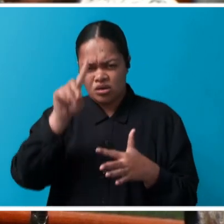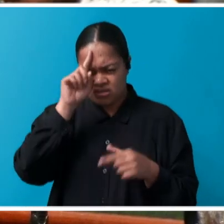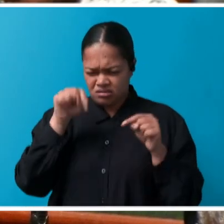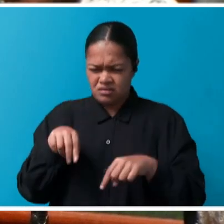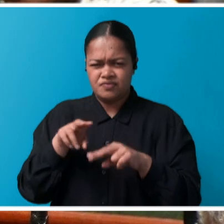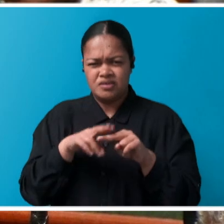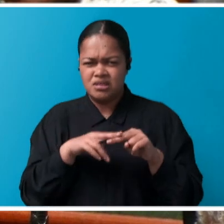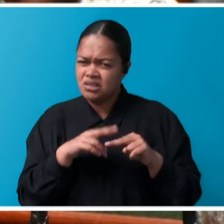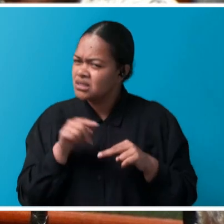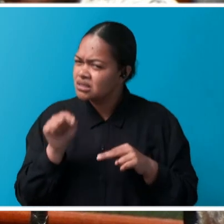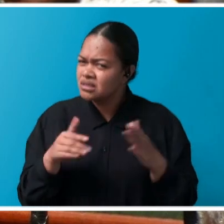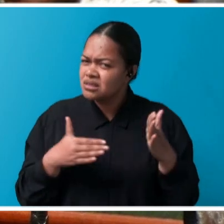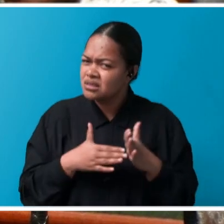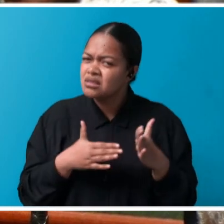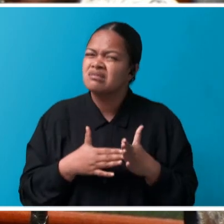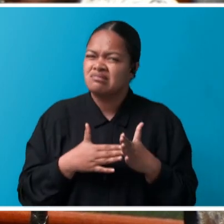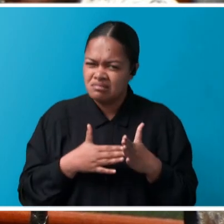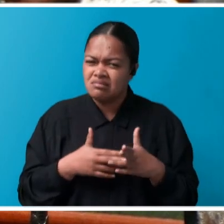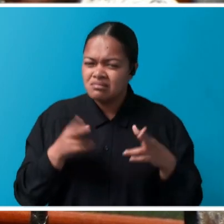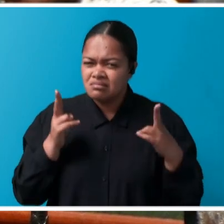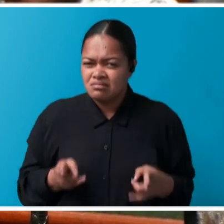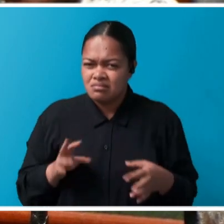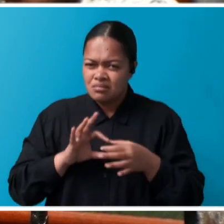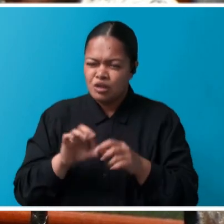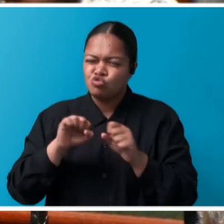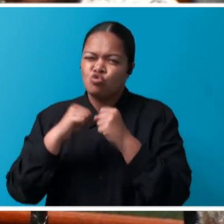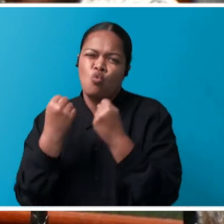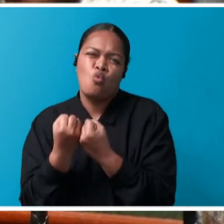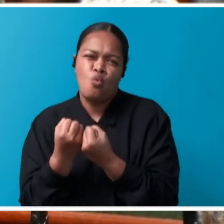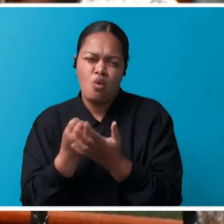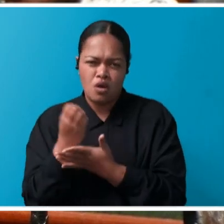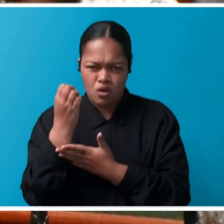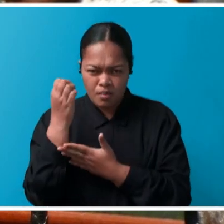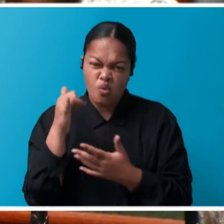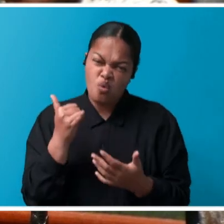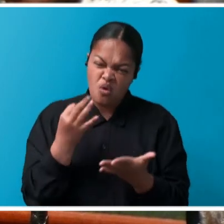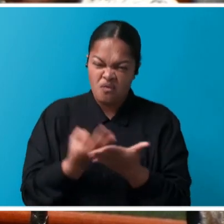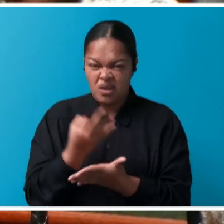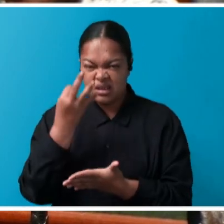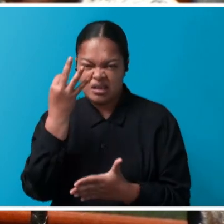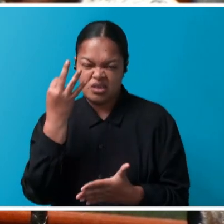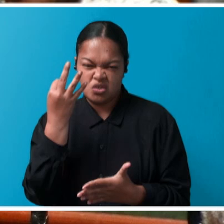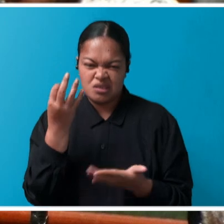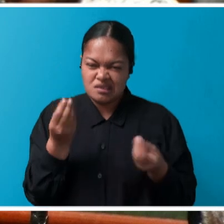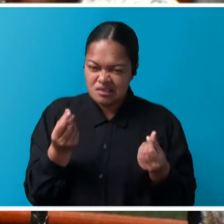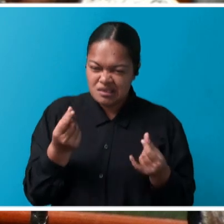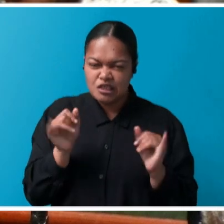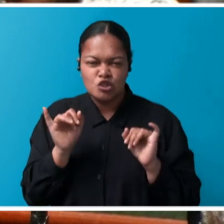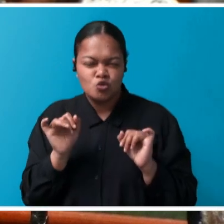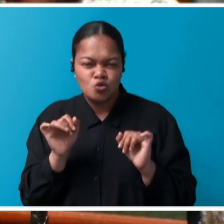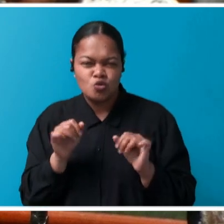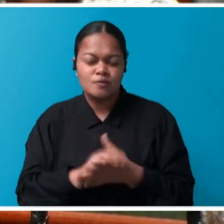These barriers are human-related, socioeconomic, or financial constraints. Mr. Speaker,